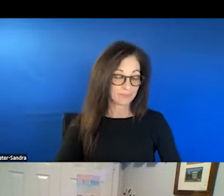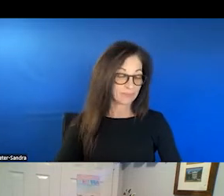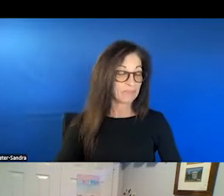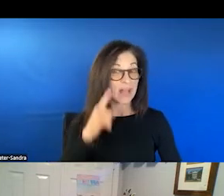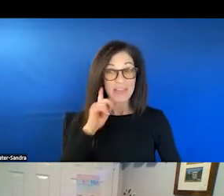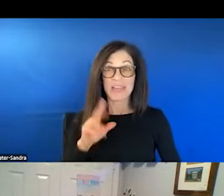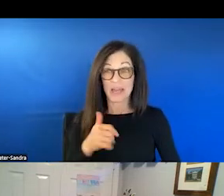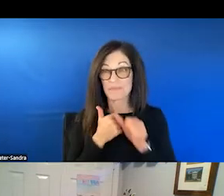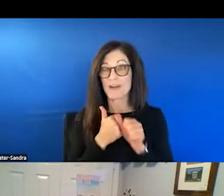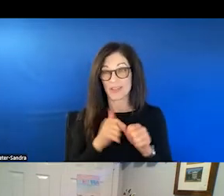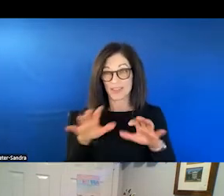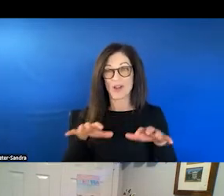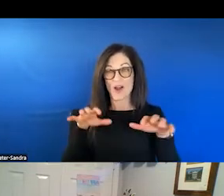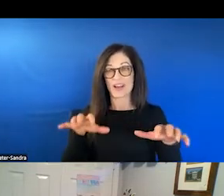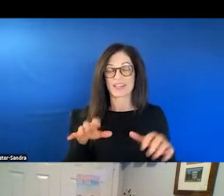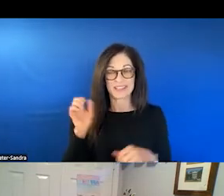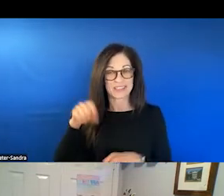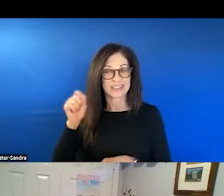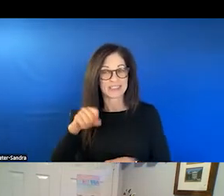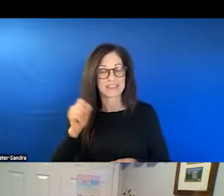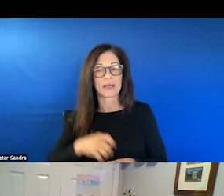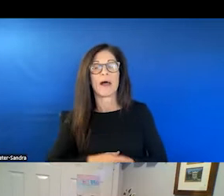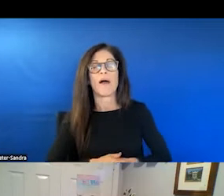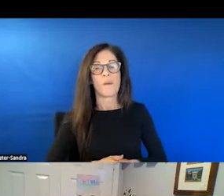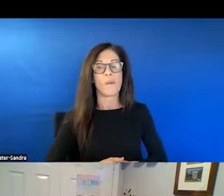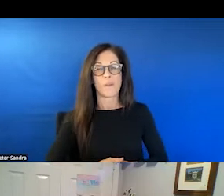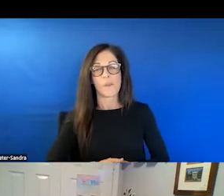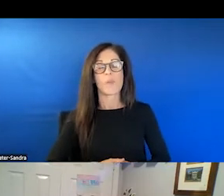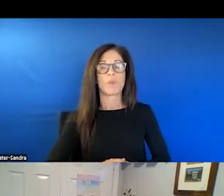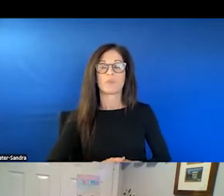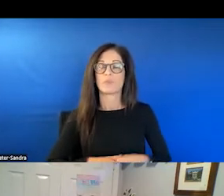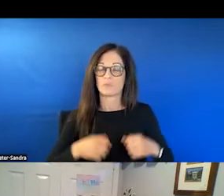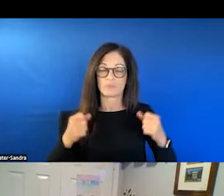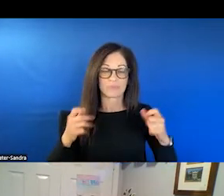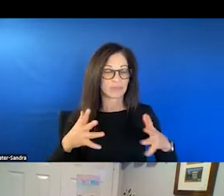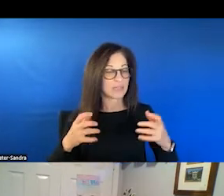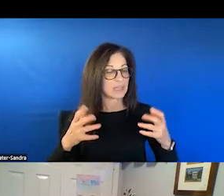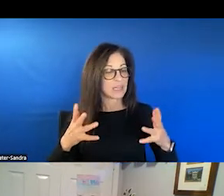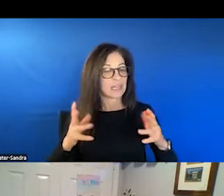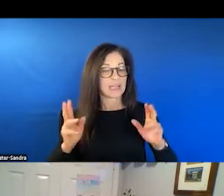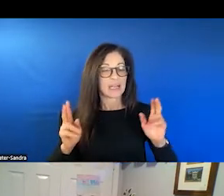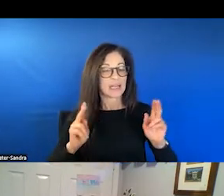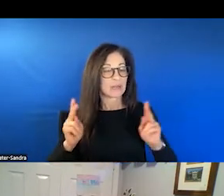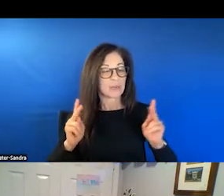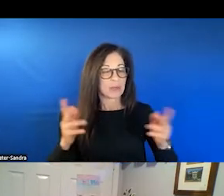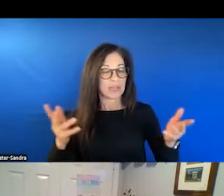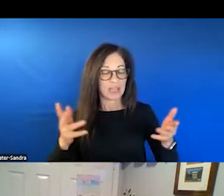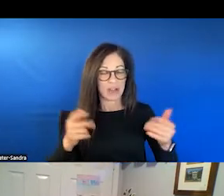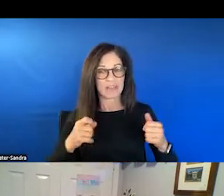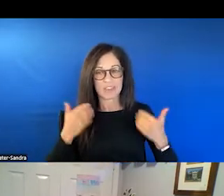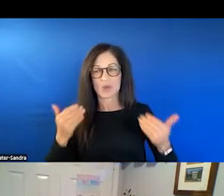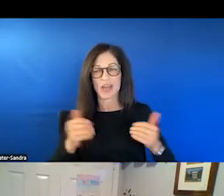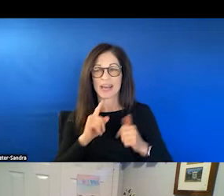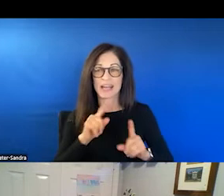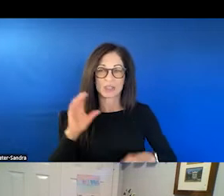the audience. We have a lot of subject matters in this group, so let's go with C. All righty, so Christy has